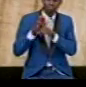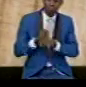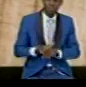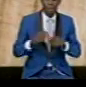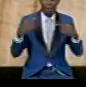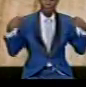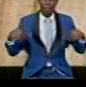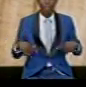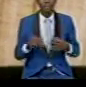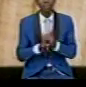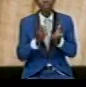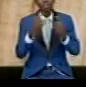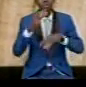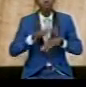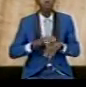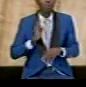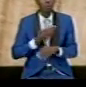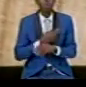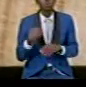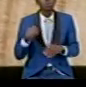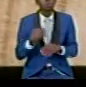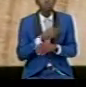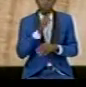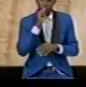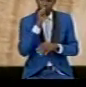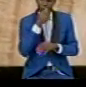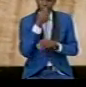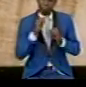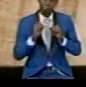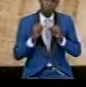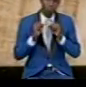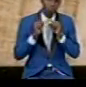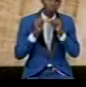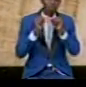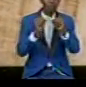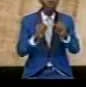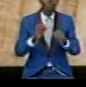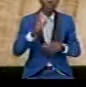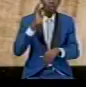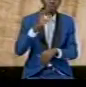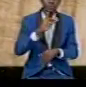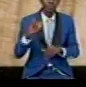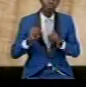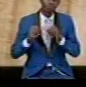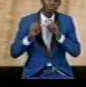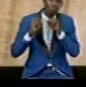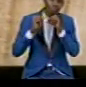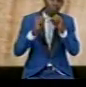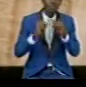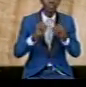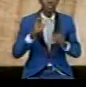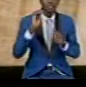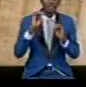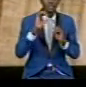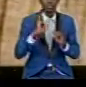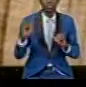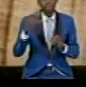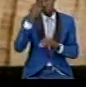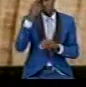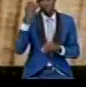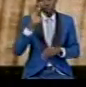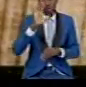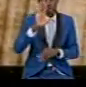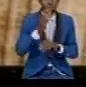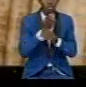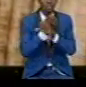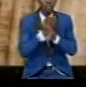came upon us. We kept on going, and we kept on preaching, and we kept on pushing, because your salvation